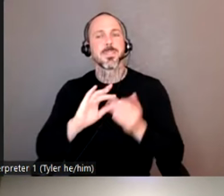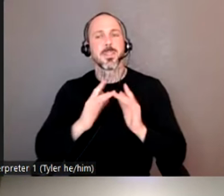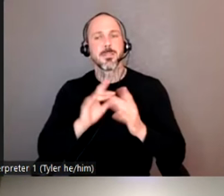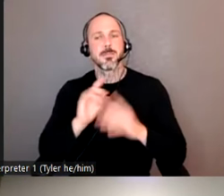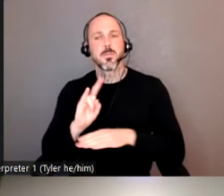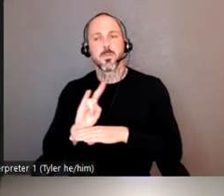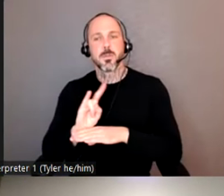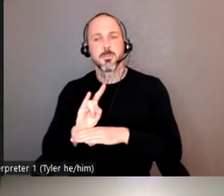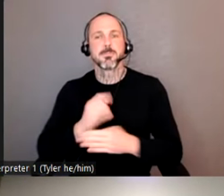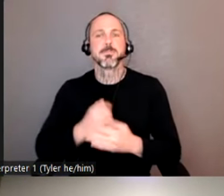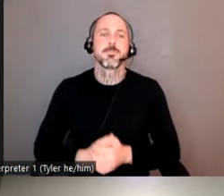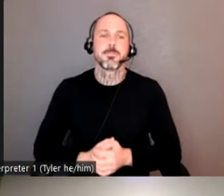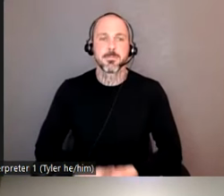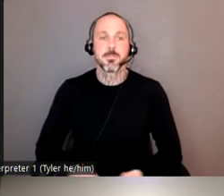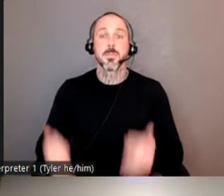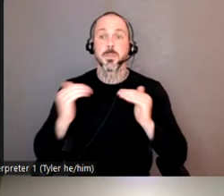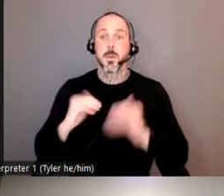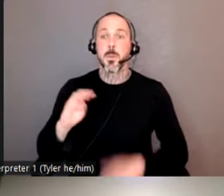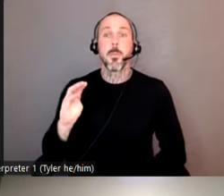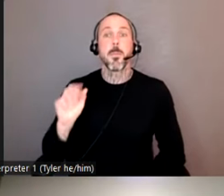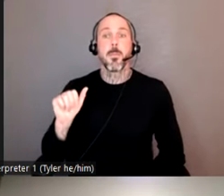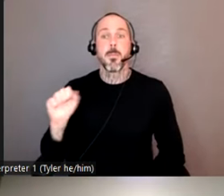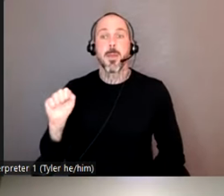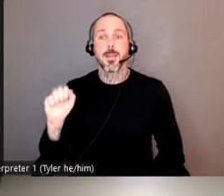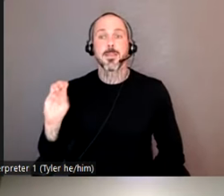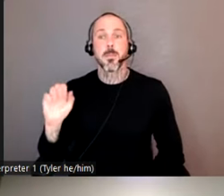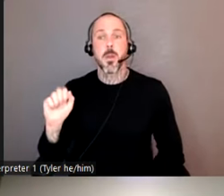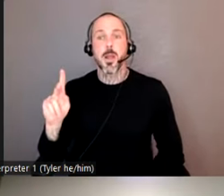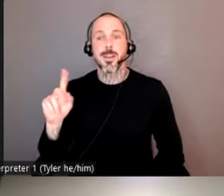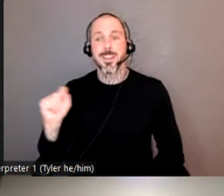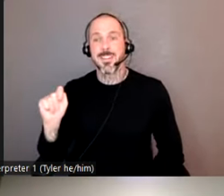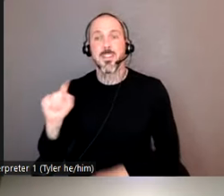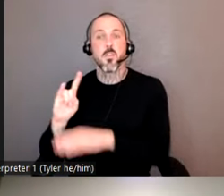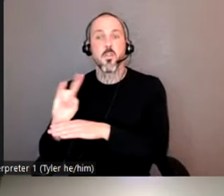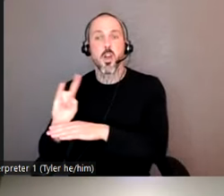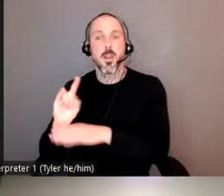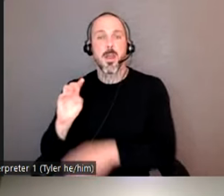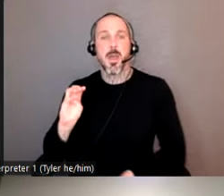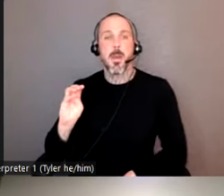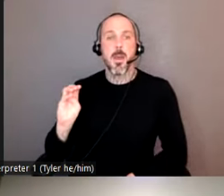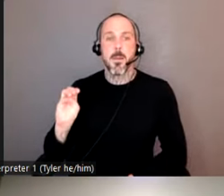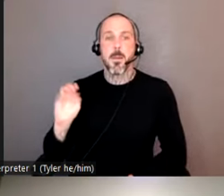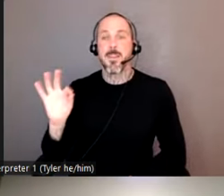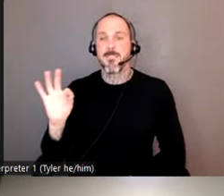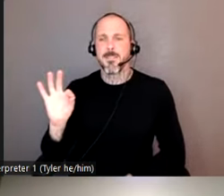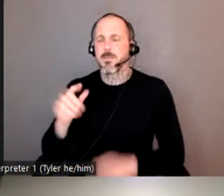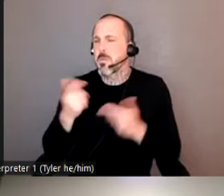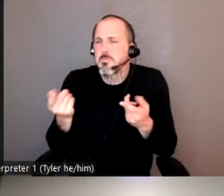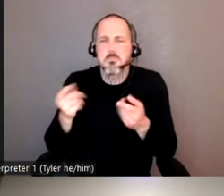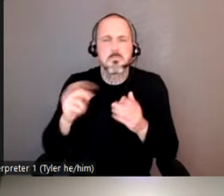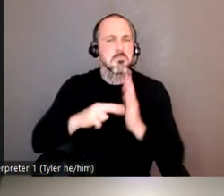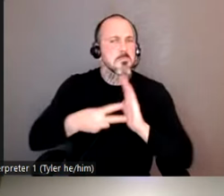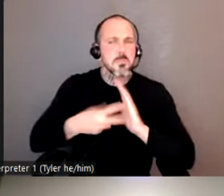So we'll talk about mass marketing fraud. What is mass marketing fraud? It's the ability of organized groups